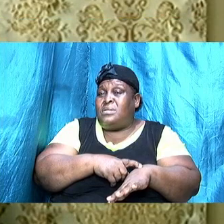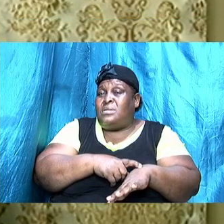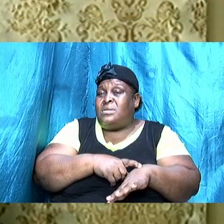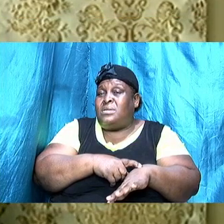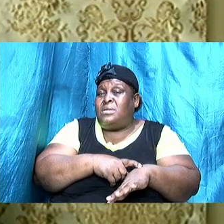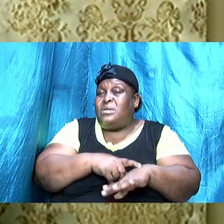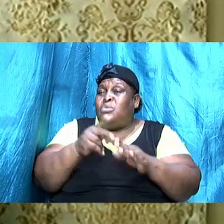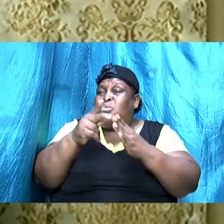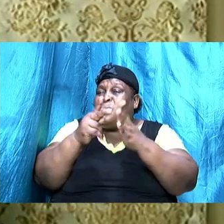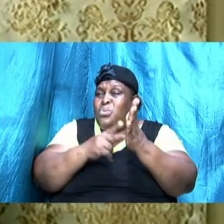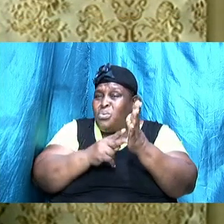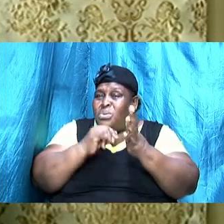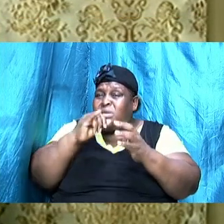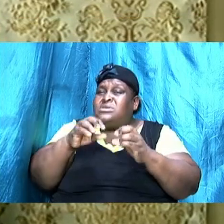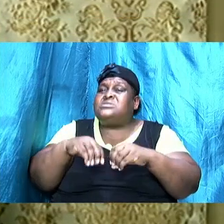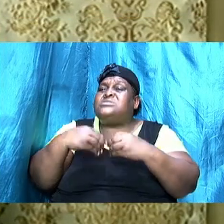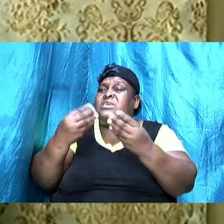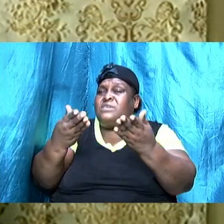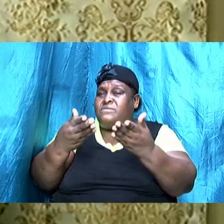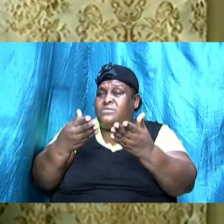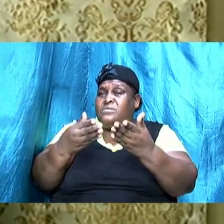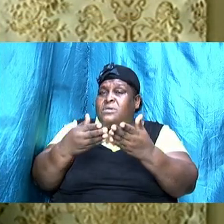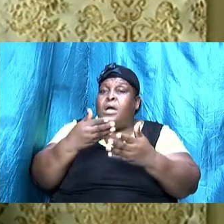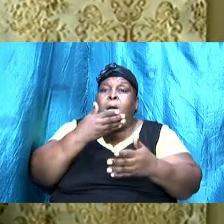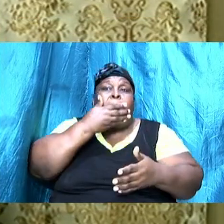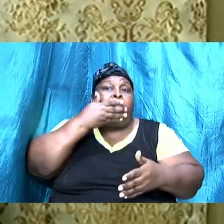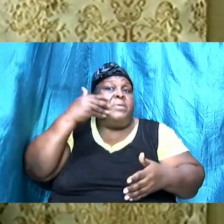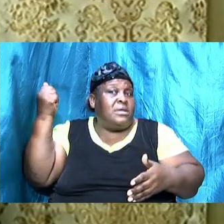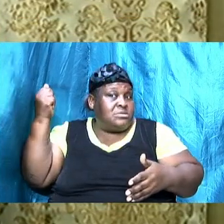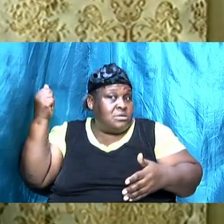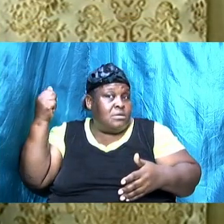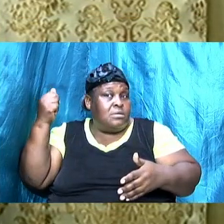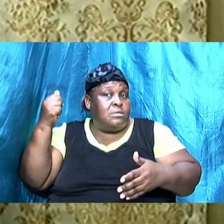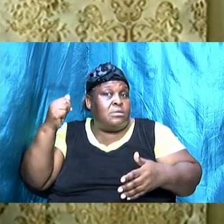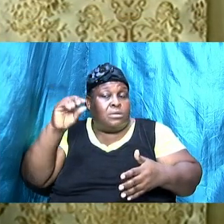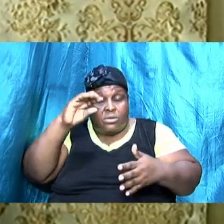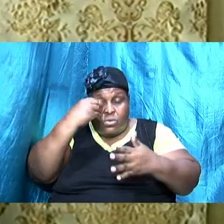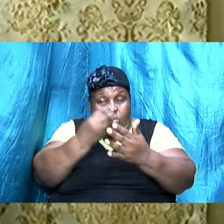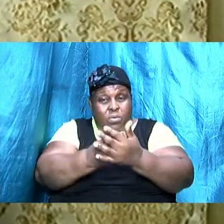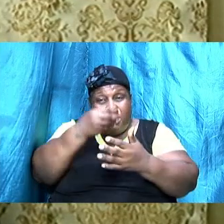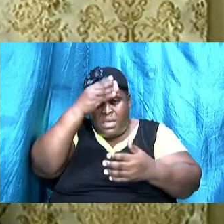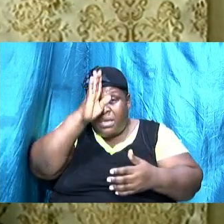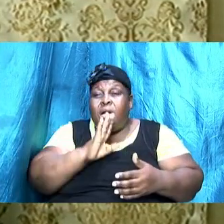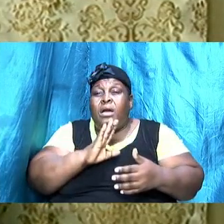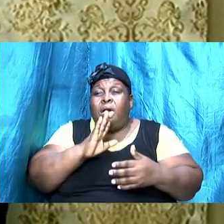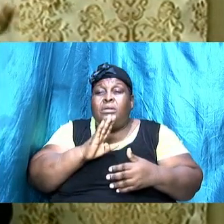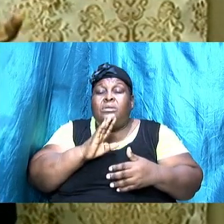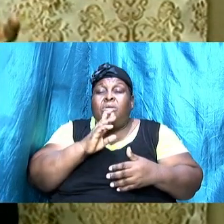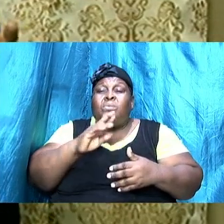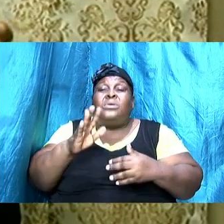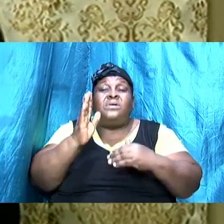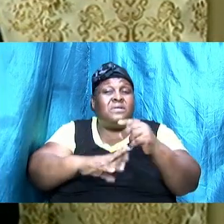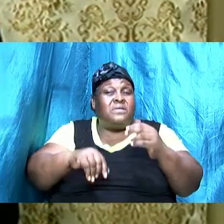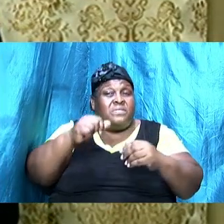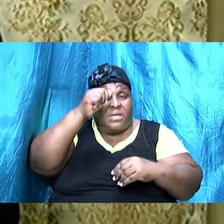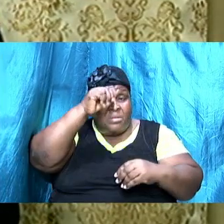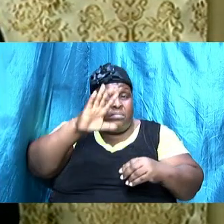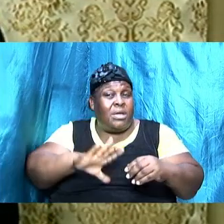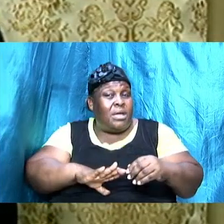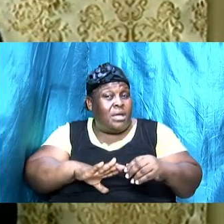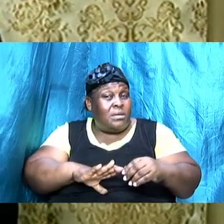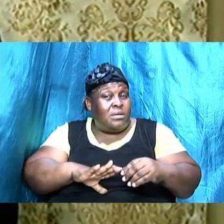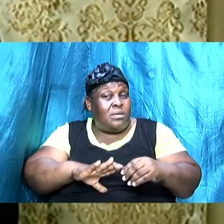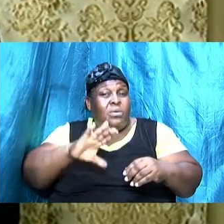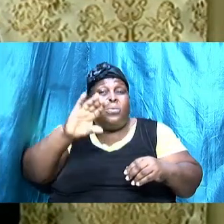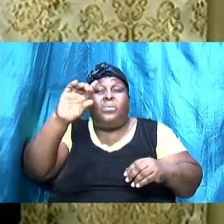you, because it is better to obey God rather than man.